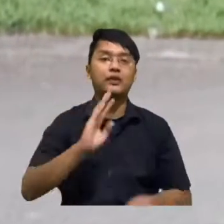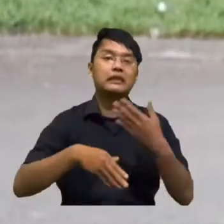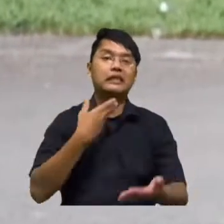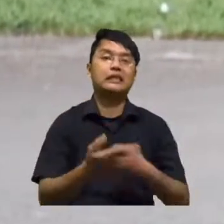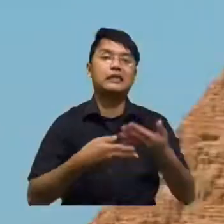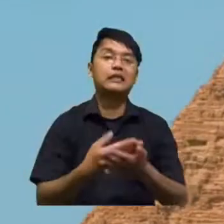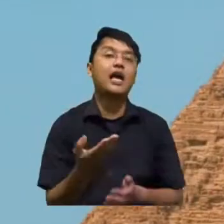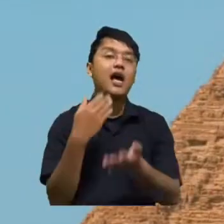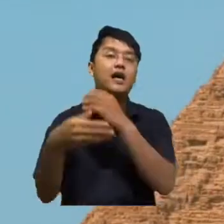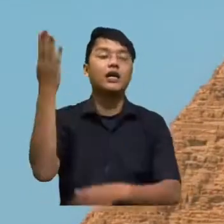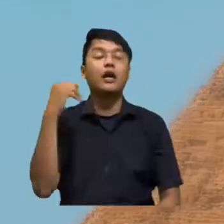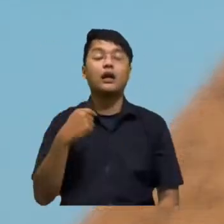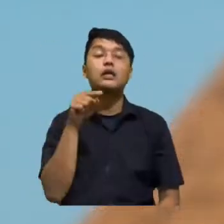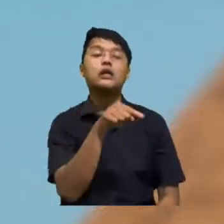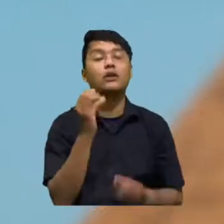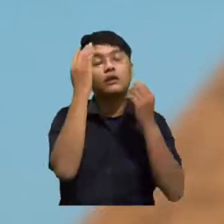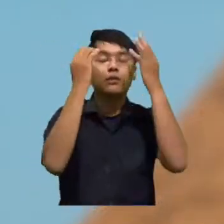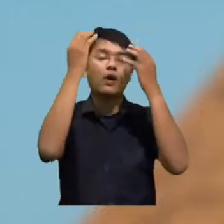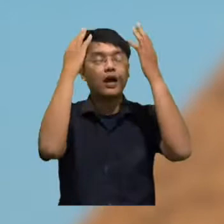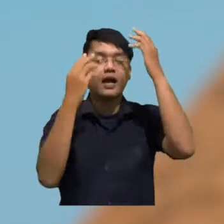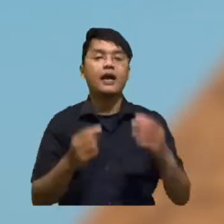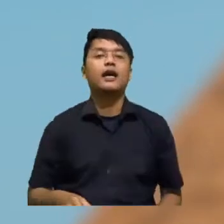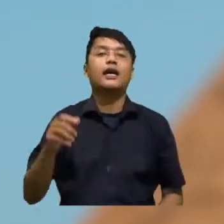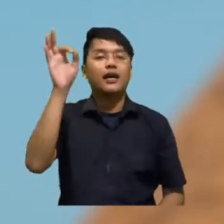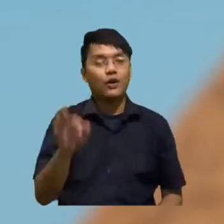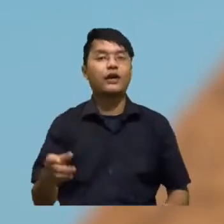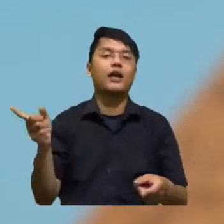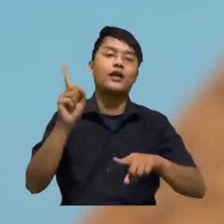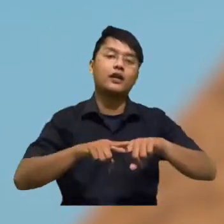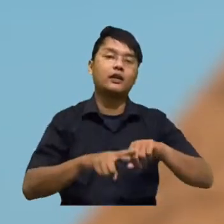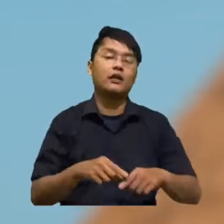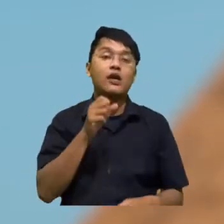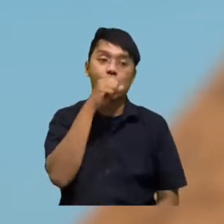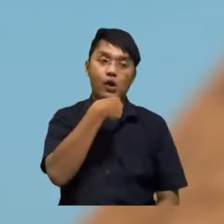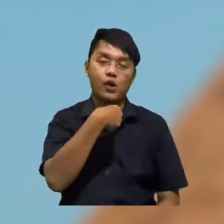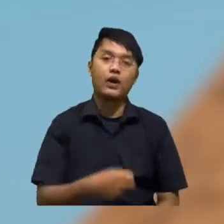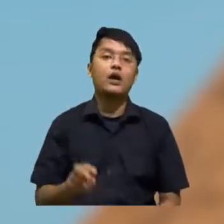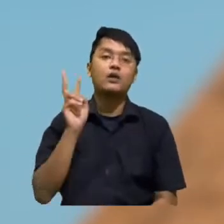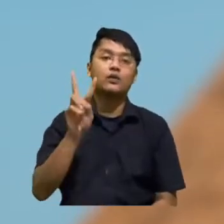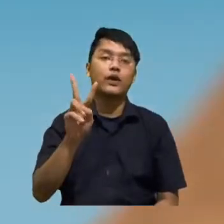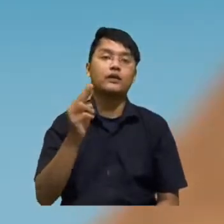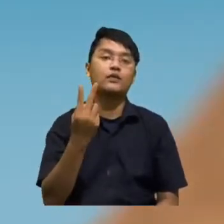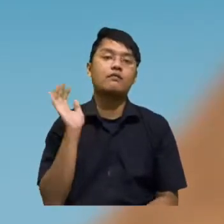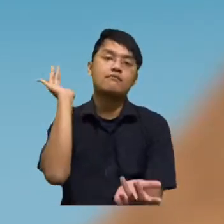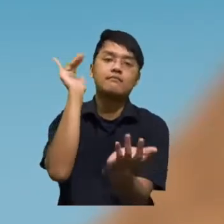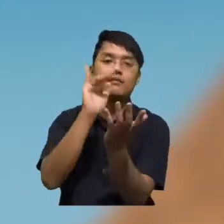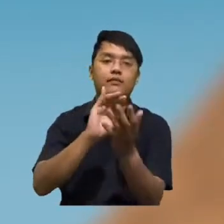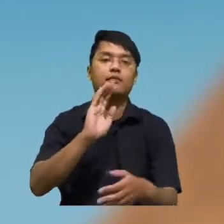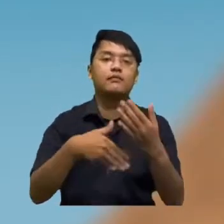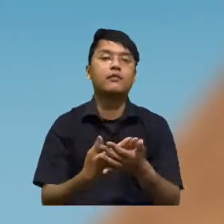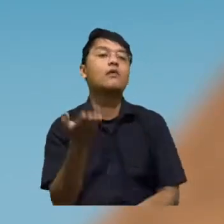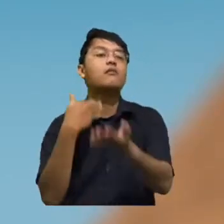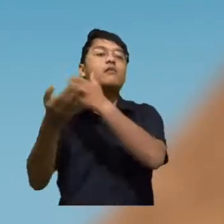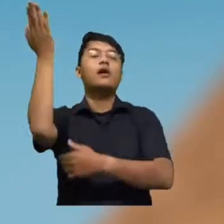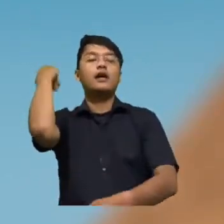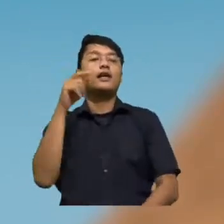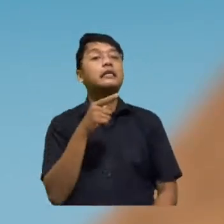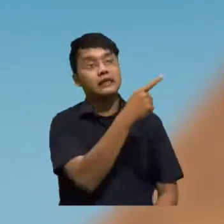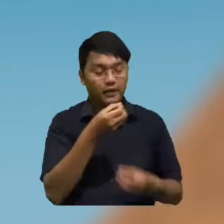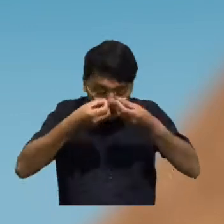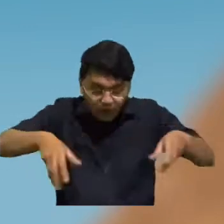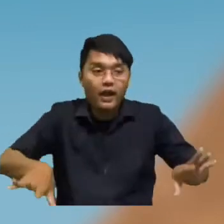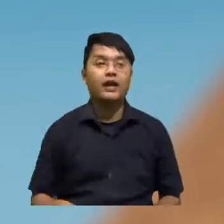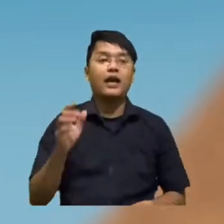It's inspired by an ancient Greek guy named Eratosthenes 22 centuries ago. He invited his reader to consider